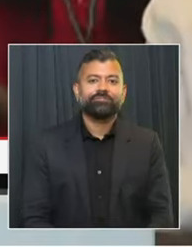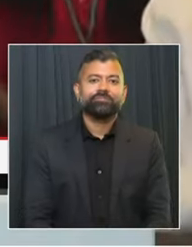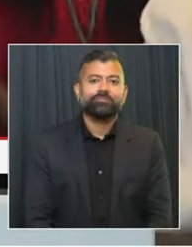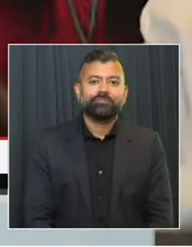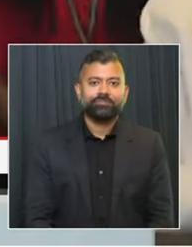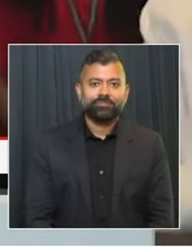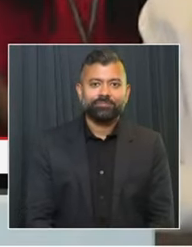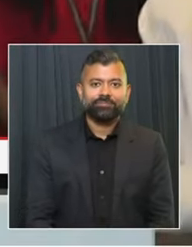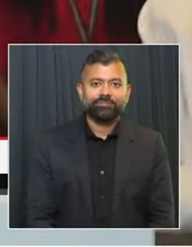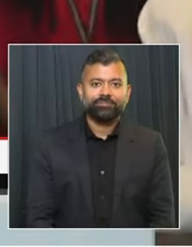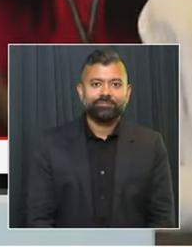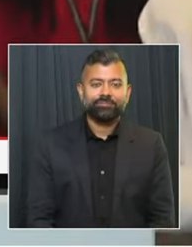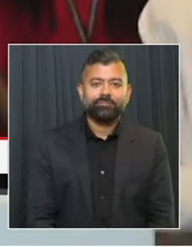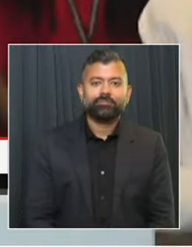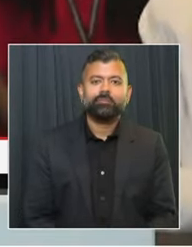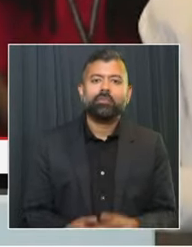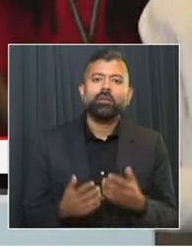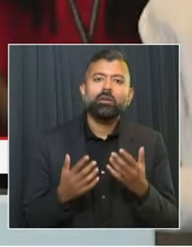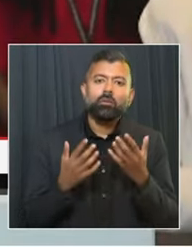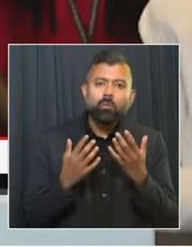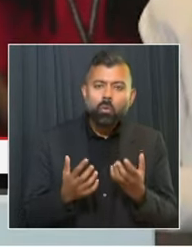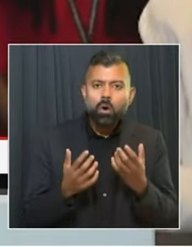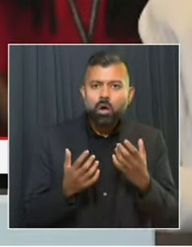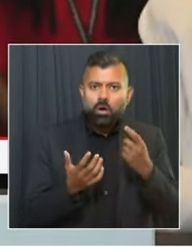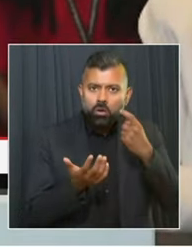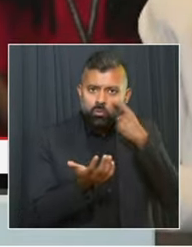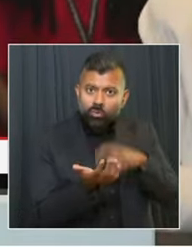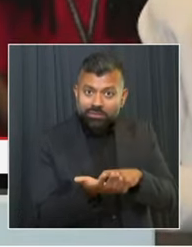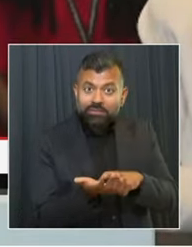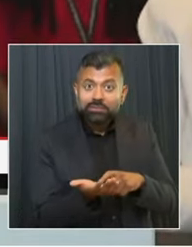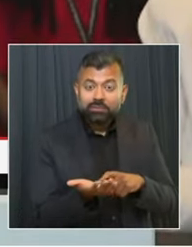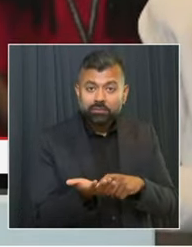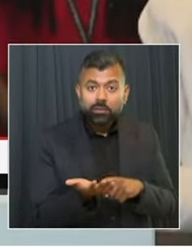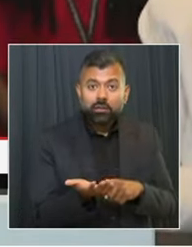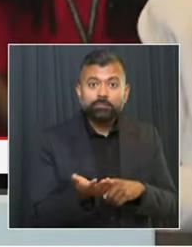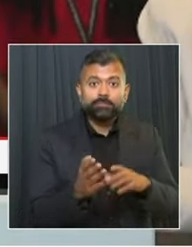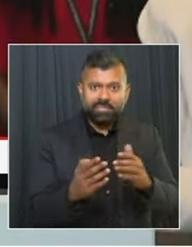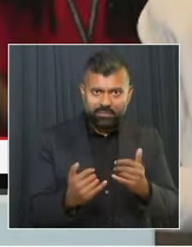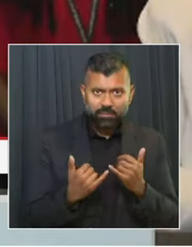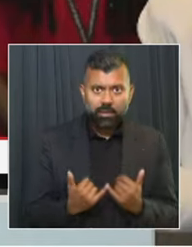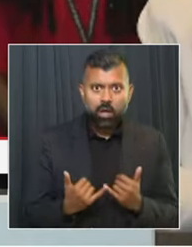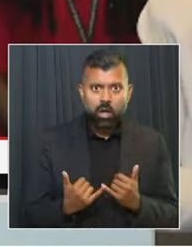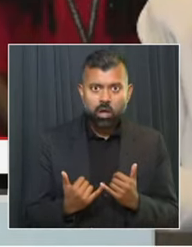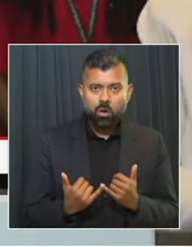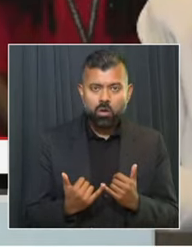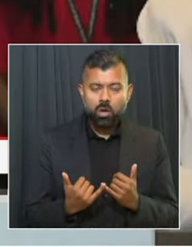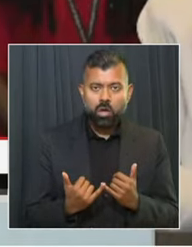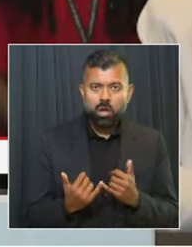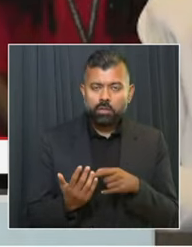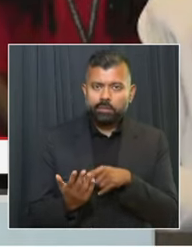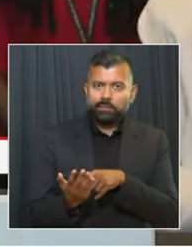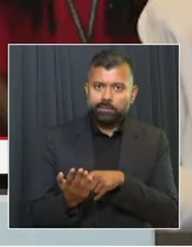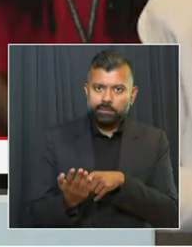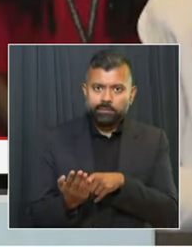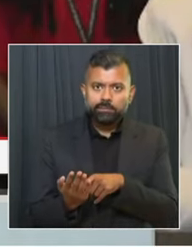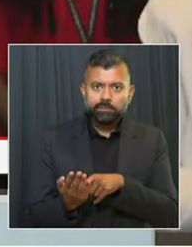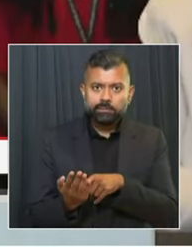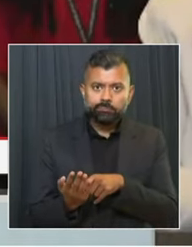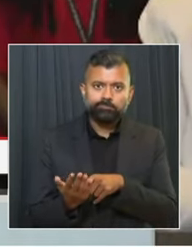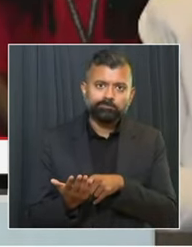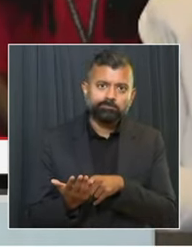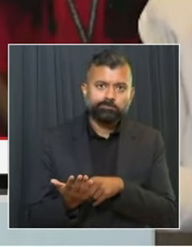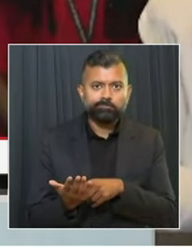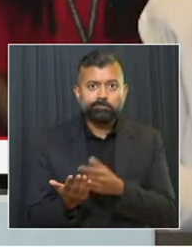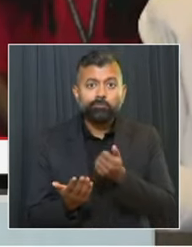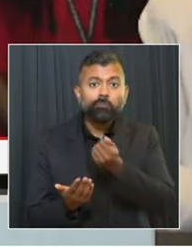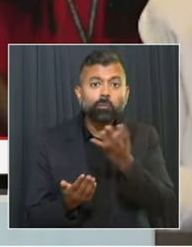And I want to call out at the offset that through their meticulous efforts, we have really blunted